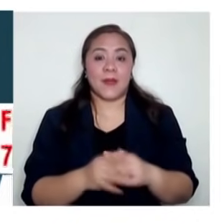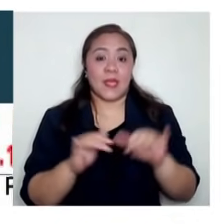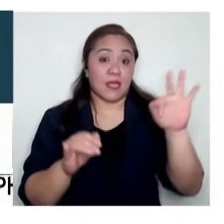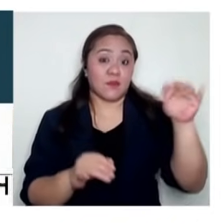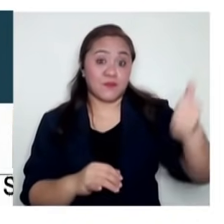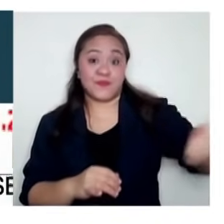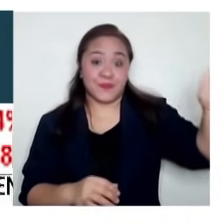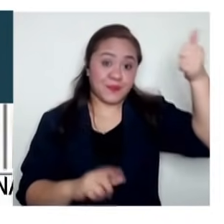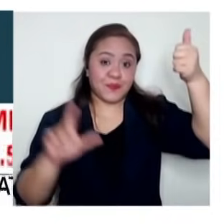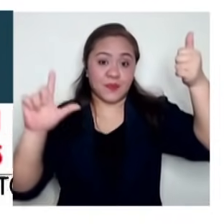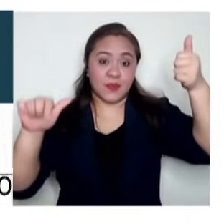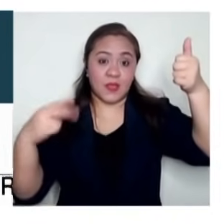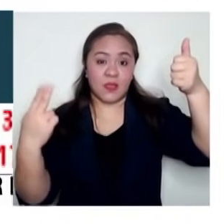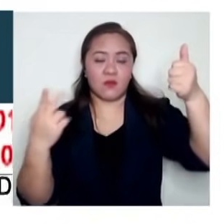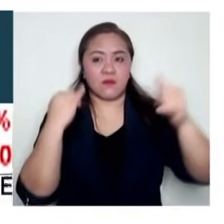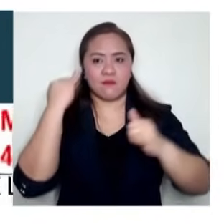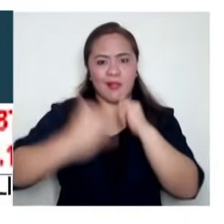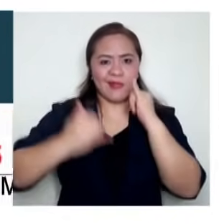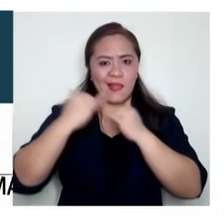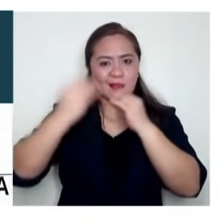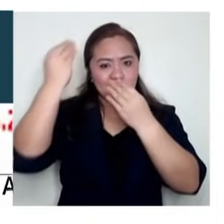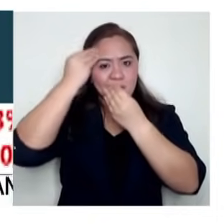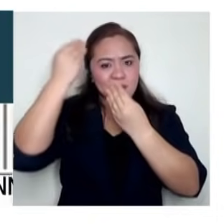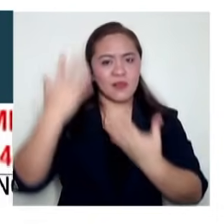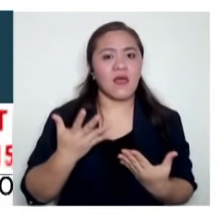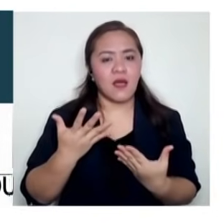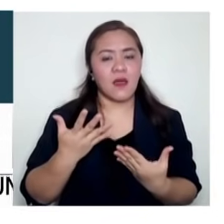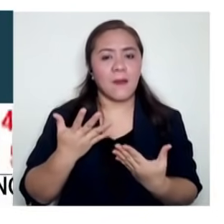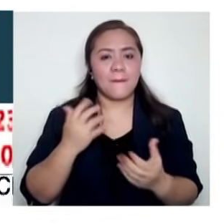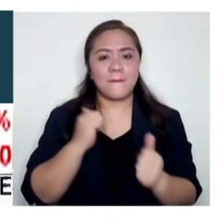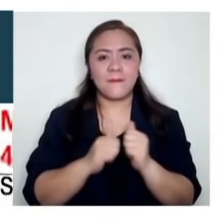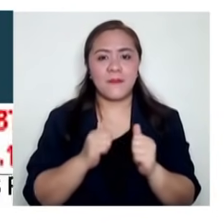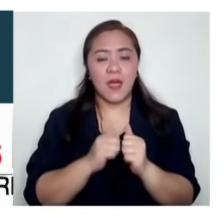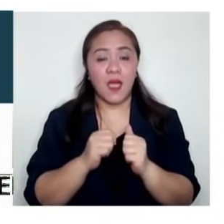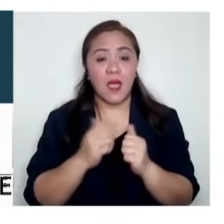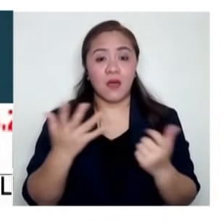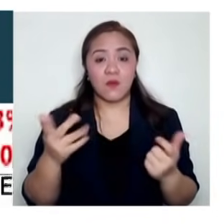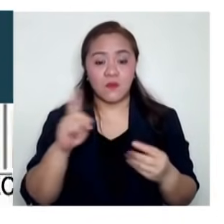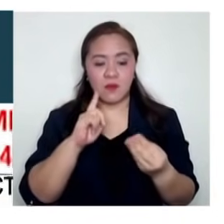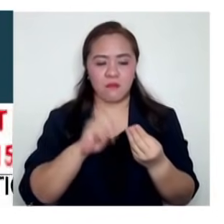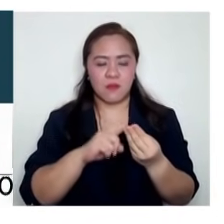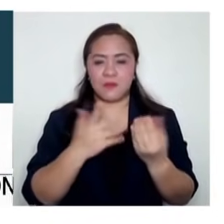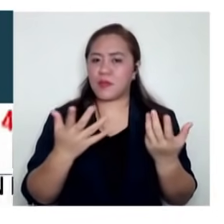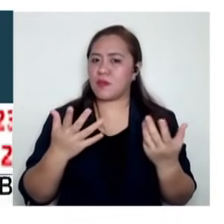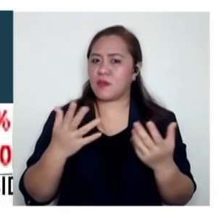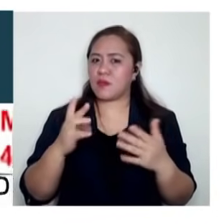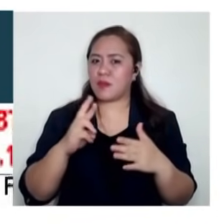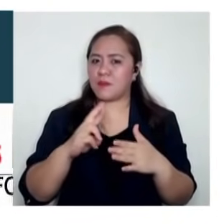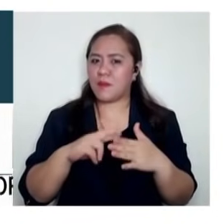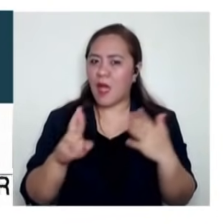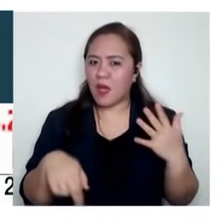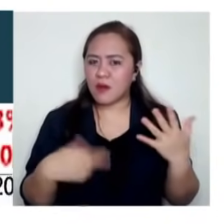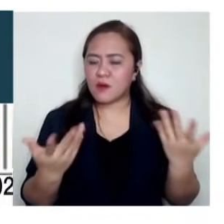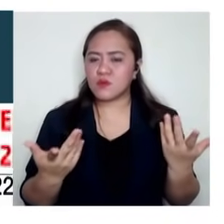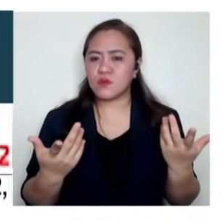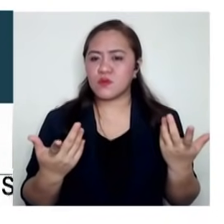LGU is belatedly informed of something that could cause something catastrophic,